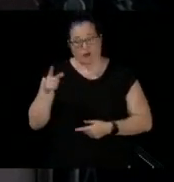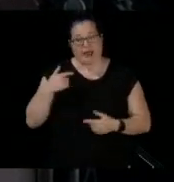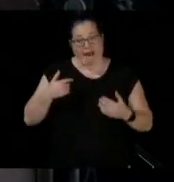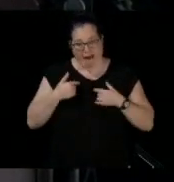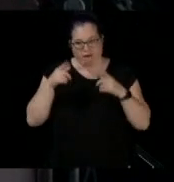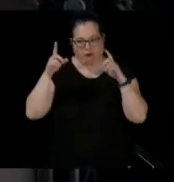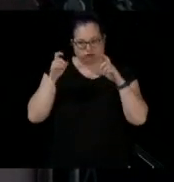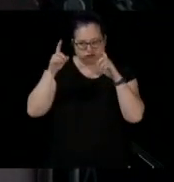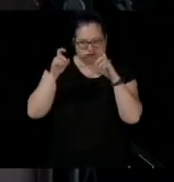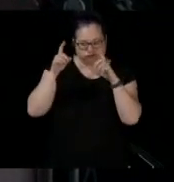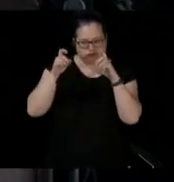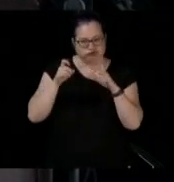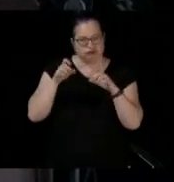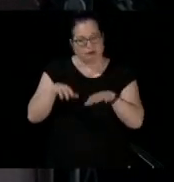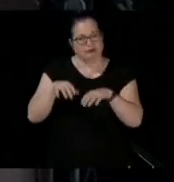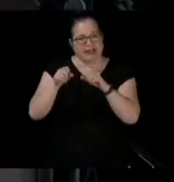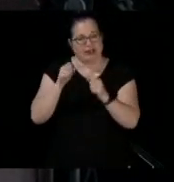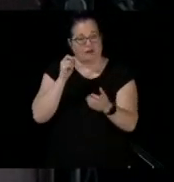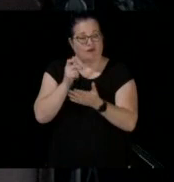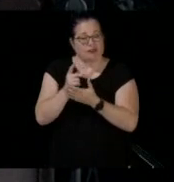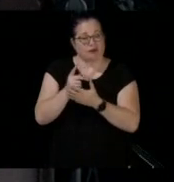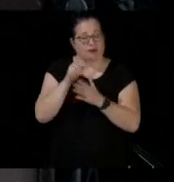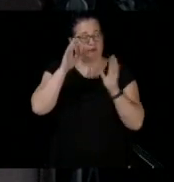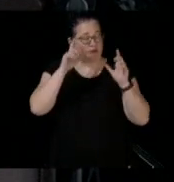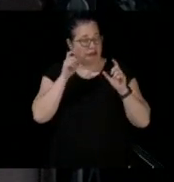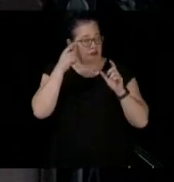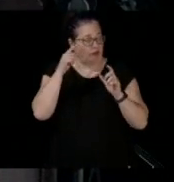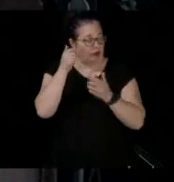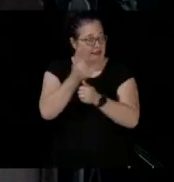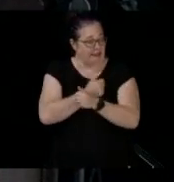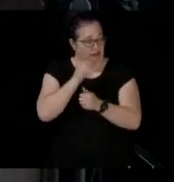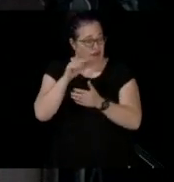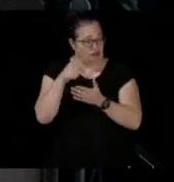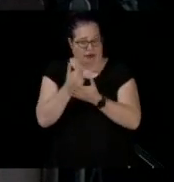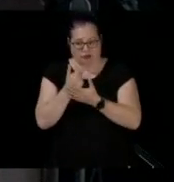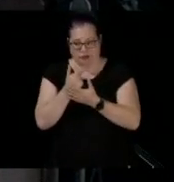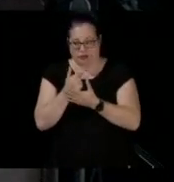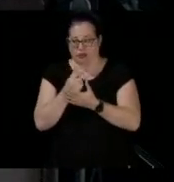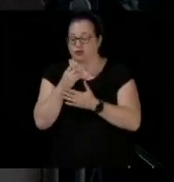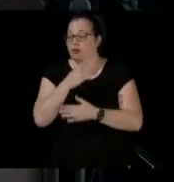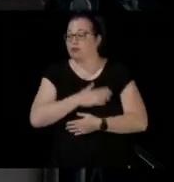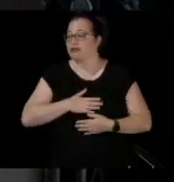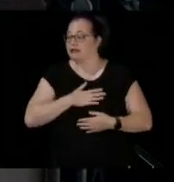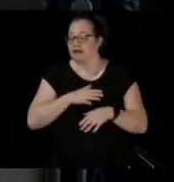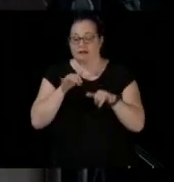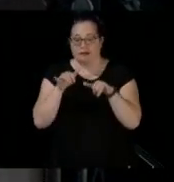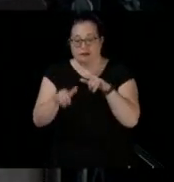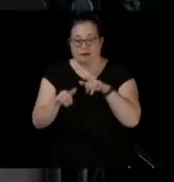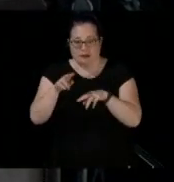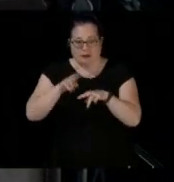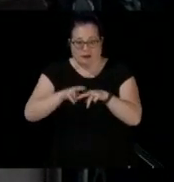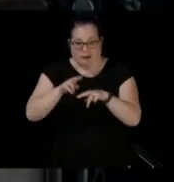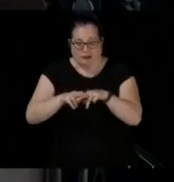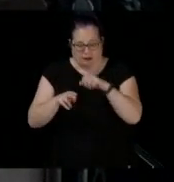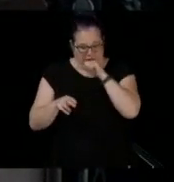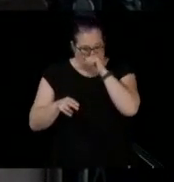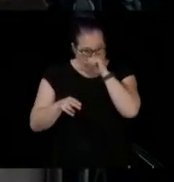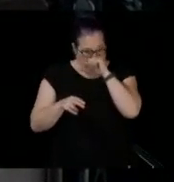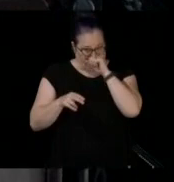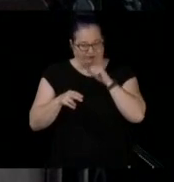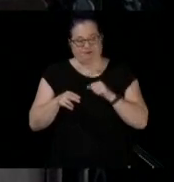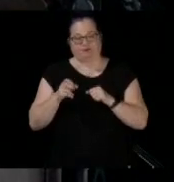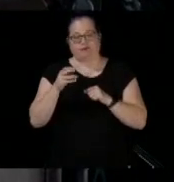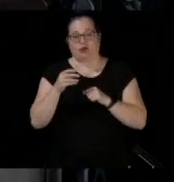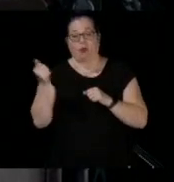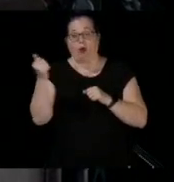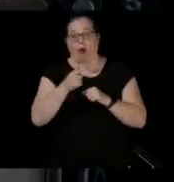will take an official photograph of each graduate, so we ask that you please remain seated throughout the ceremony so that every audience